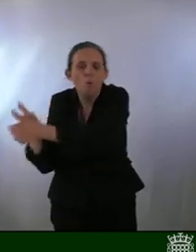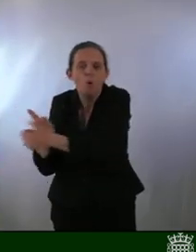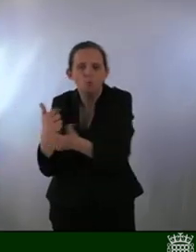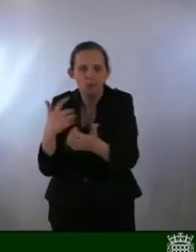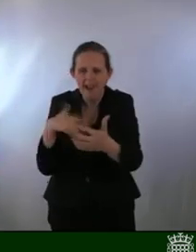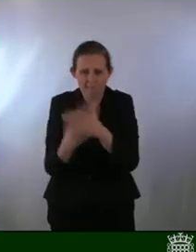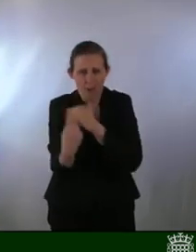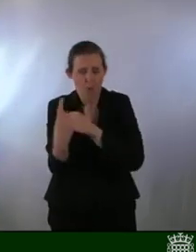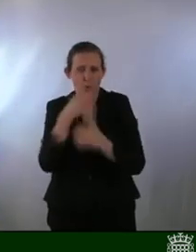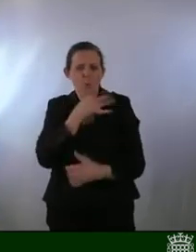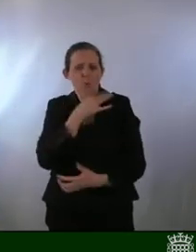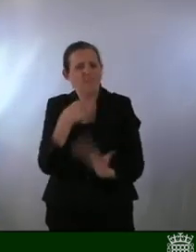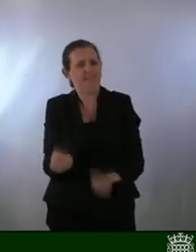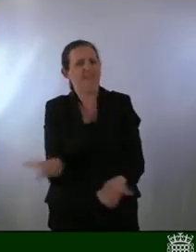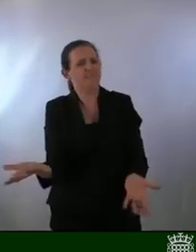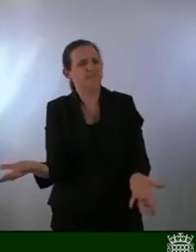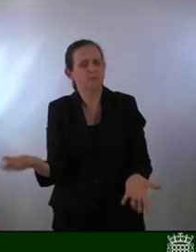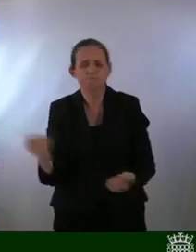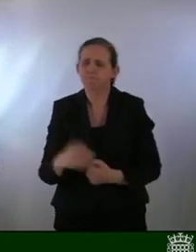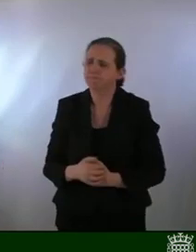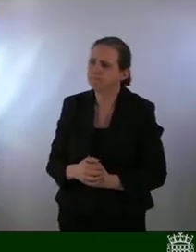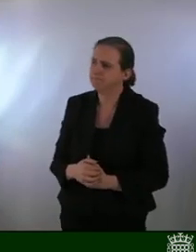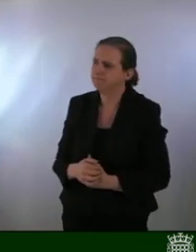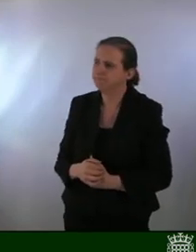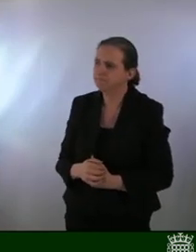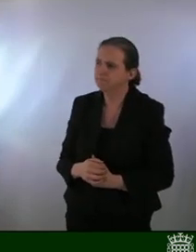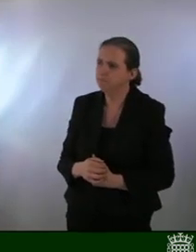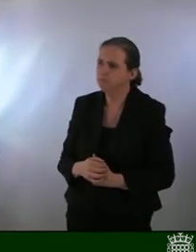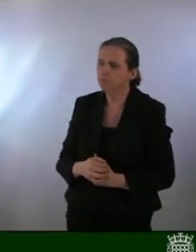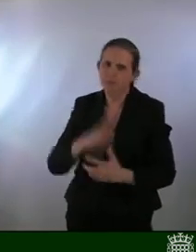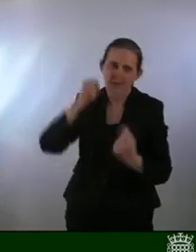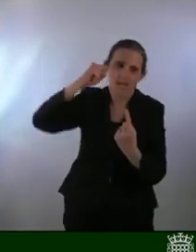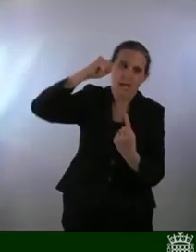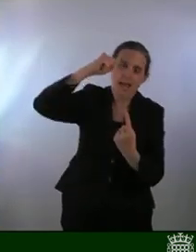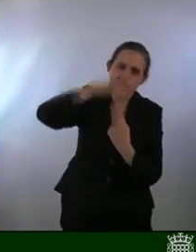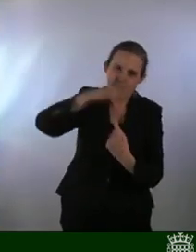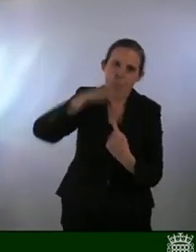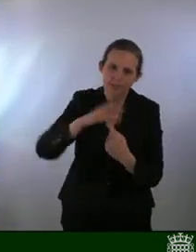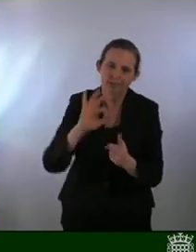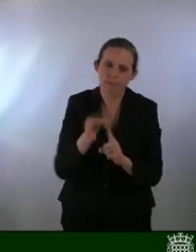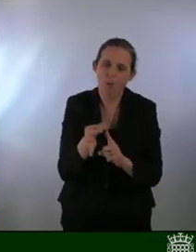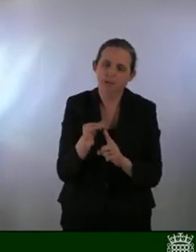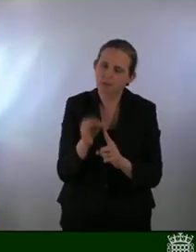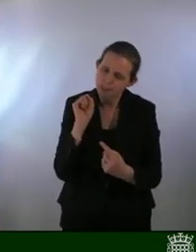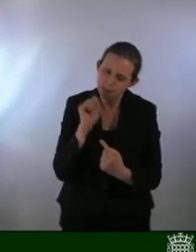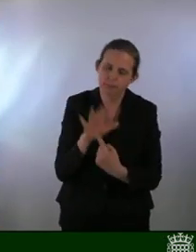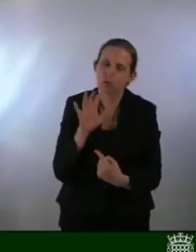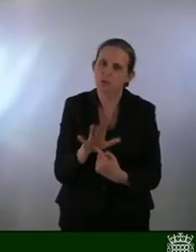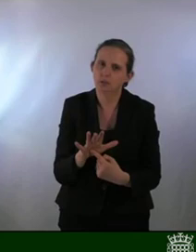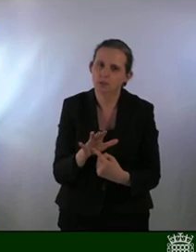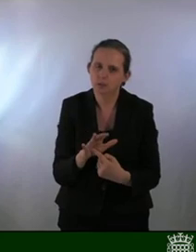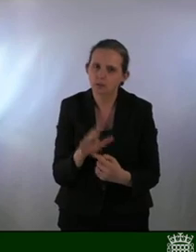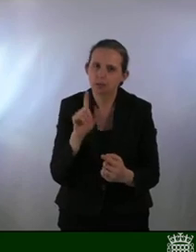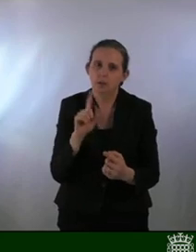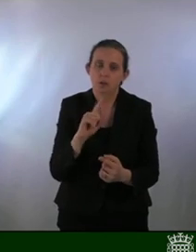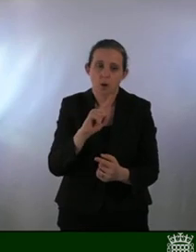living alone? He makes an incredibly important point. One of the reasons that we have held off from taking measures like